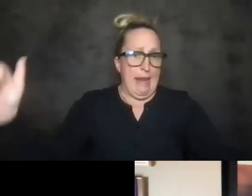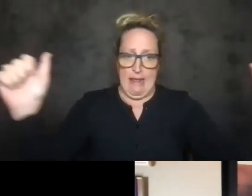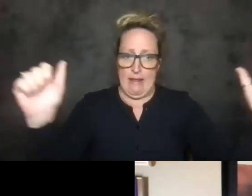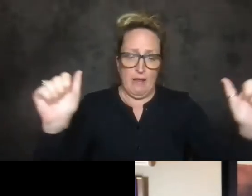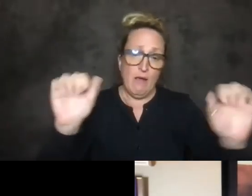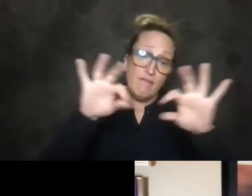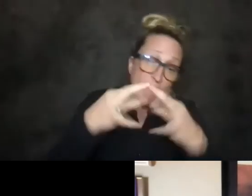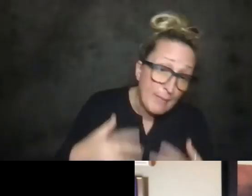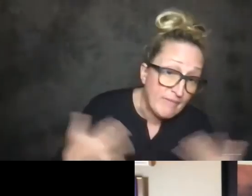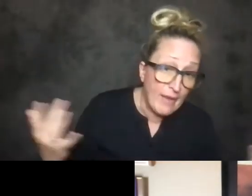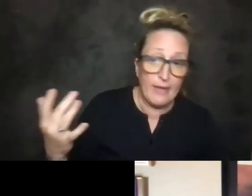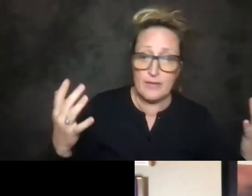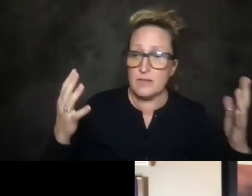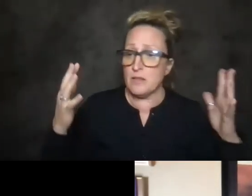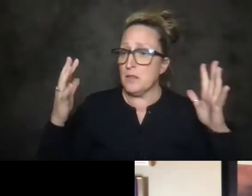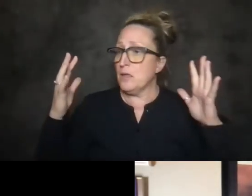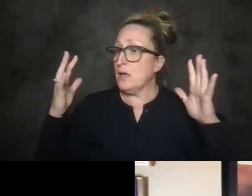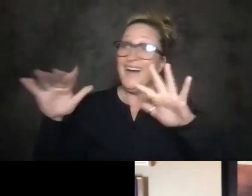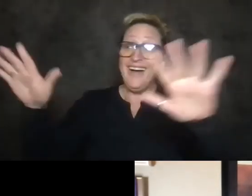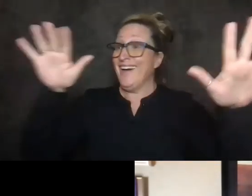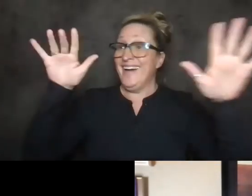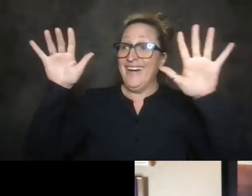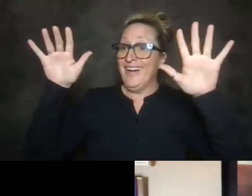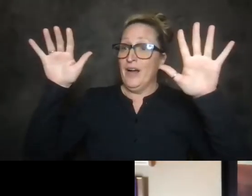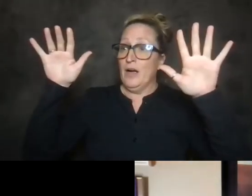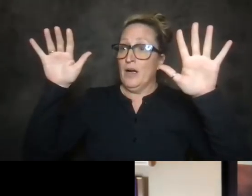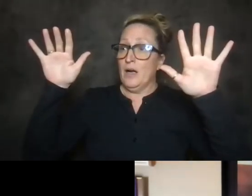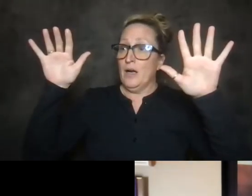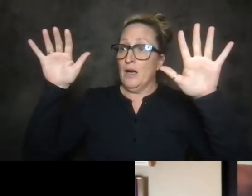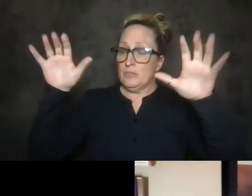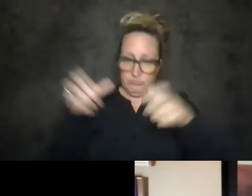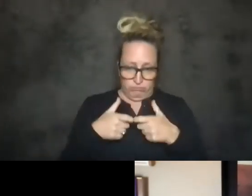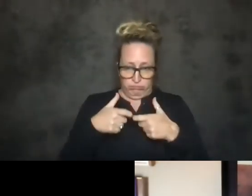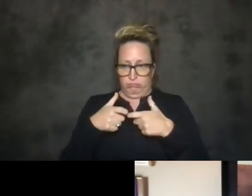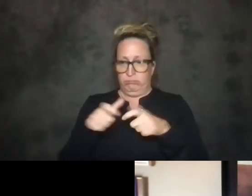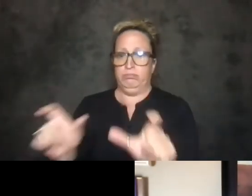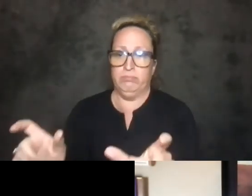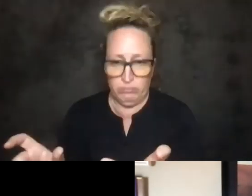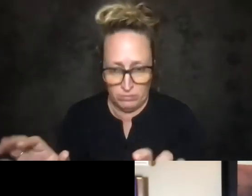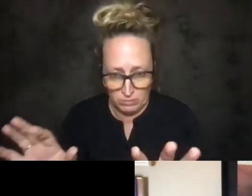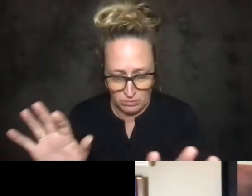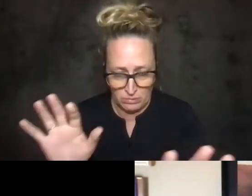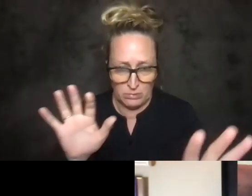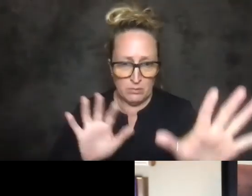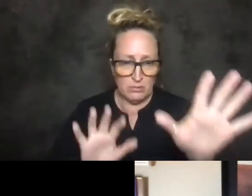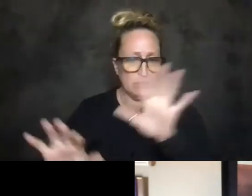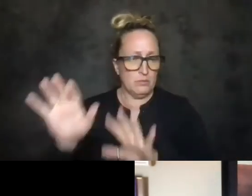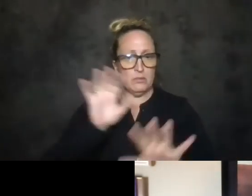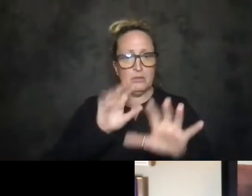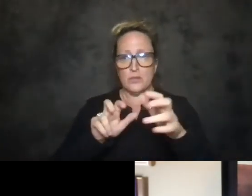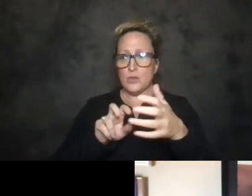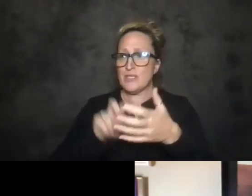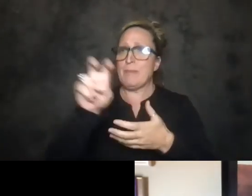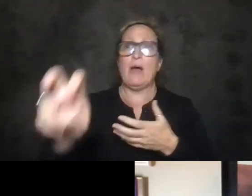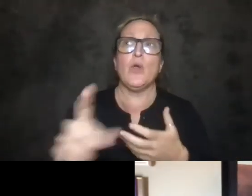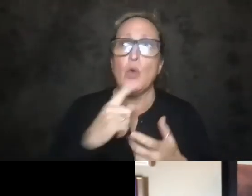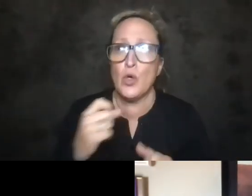family events. And then suddenly we were mostly quarantined I mean, to step out, you could lose your